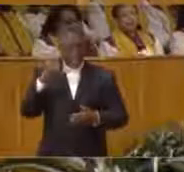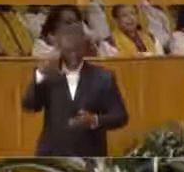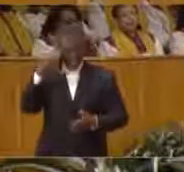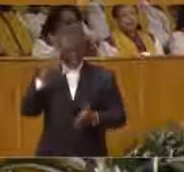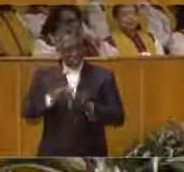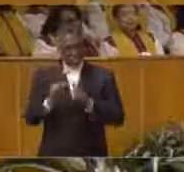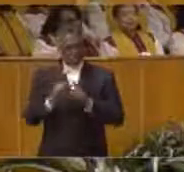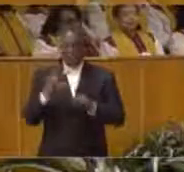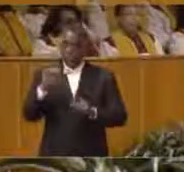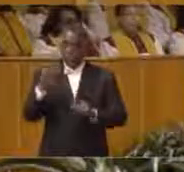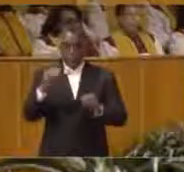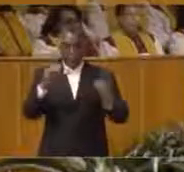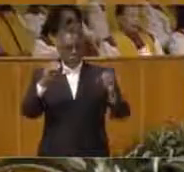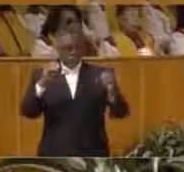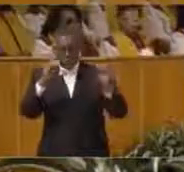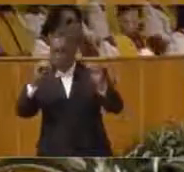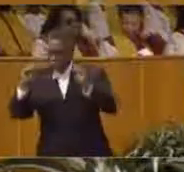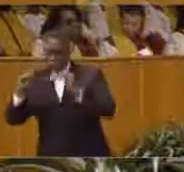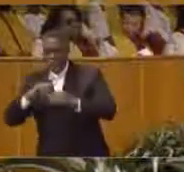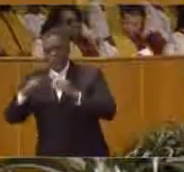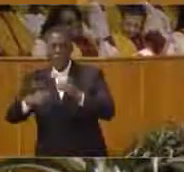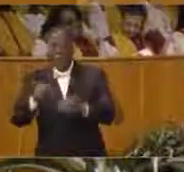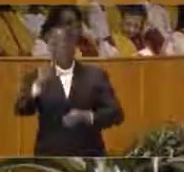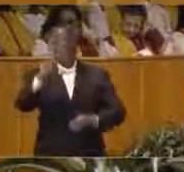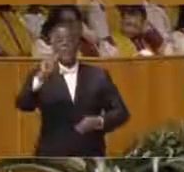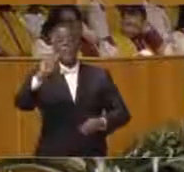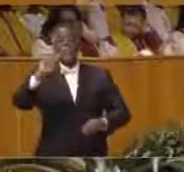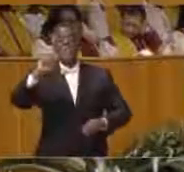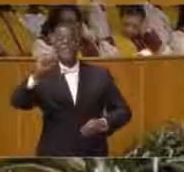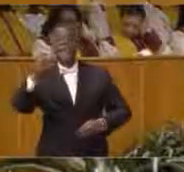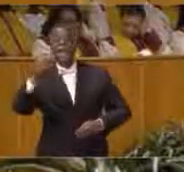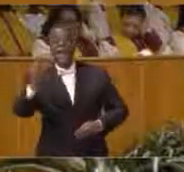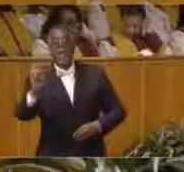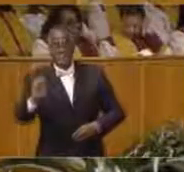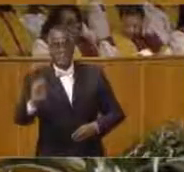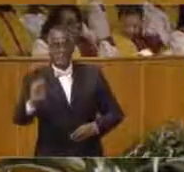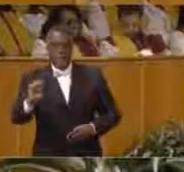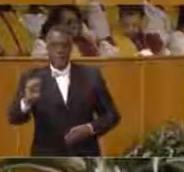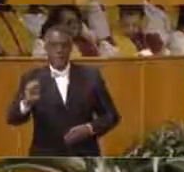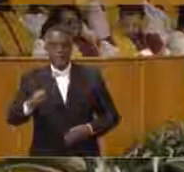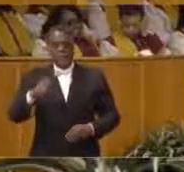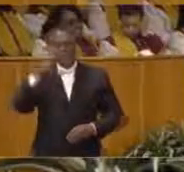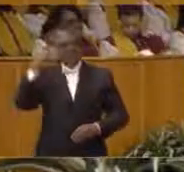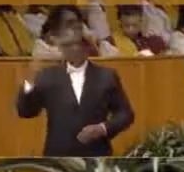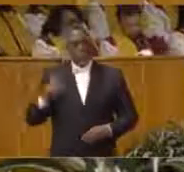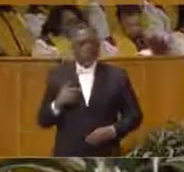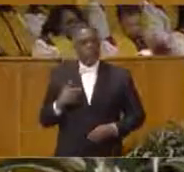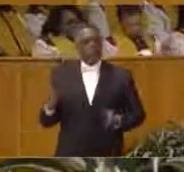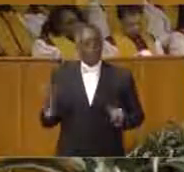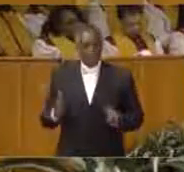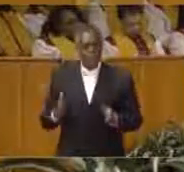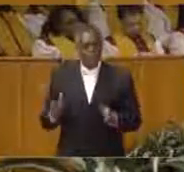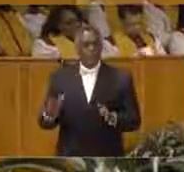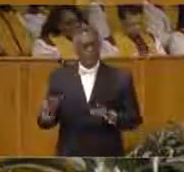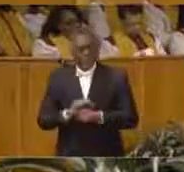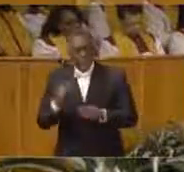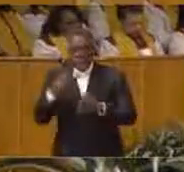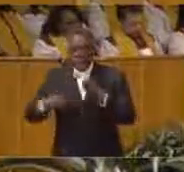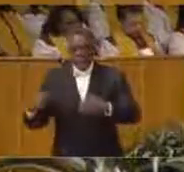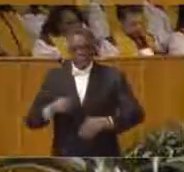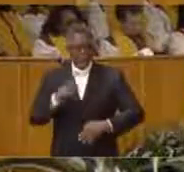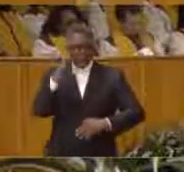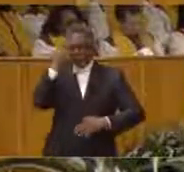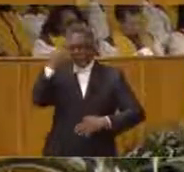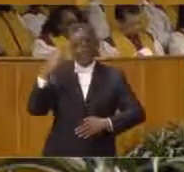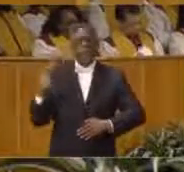No one ever taught us what tithing was. And because we've been encouraged to practice what we don't understand, we've